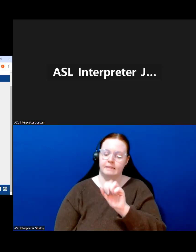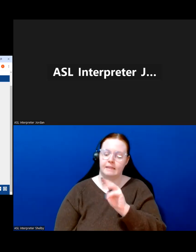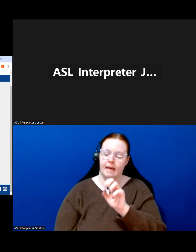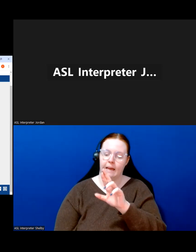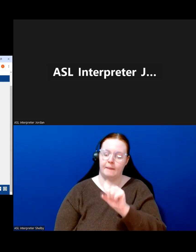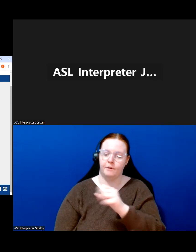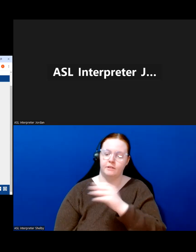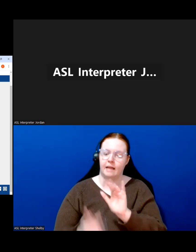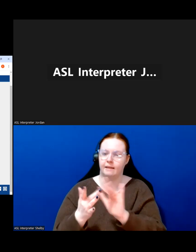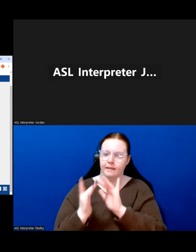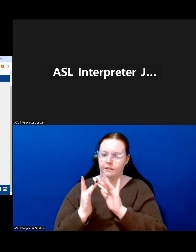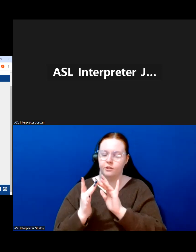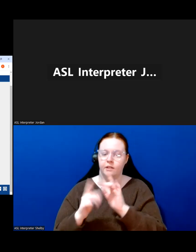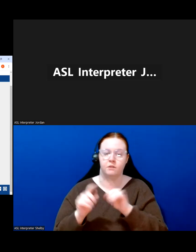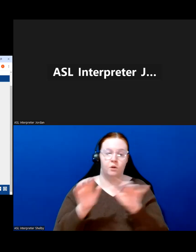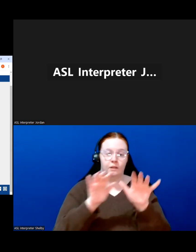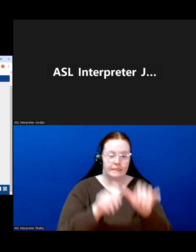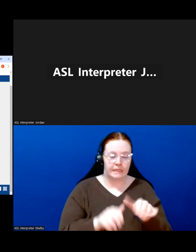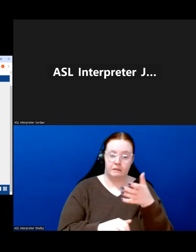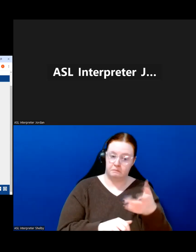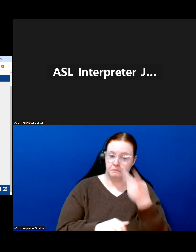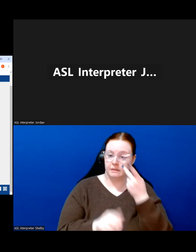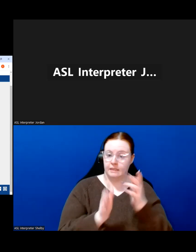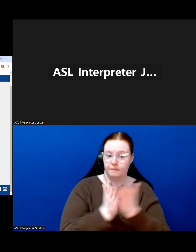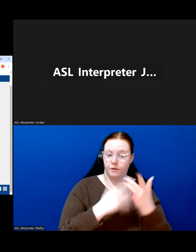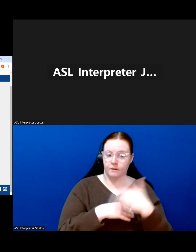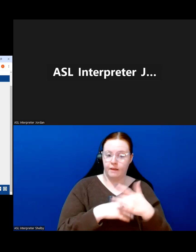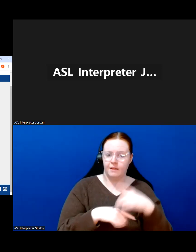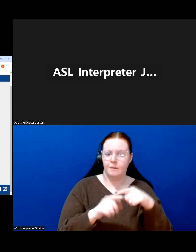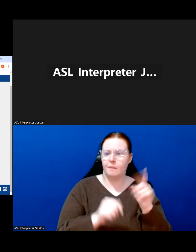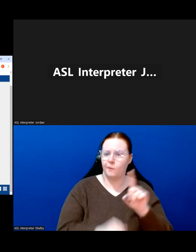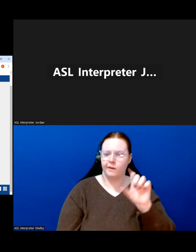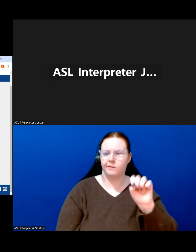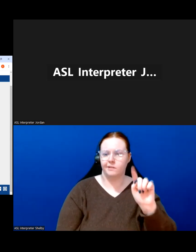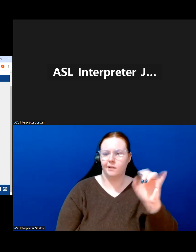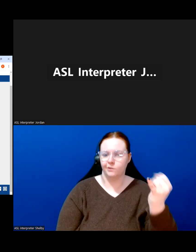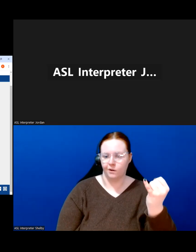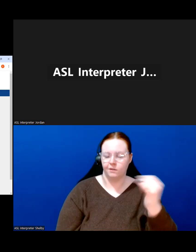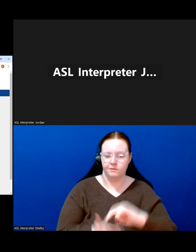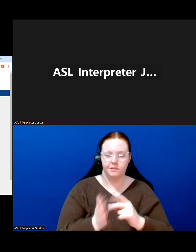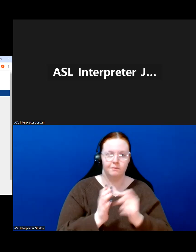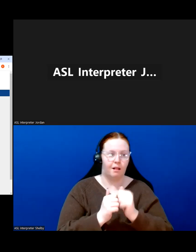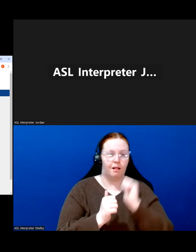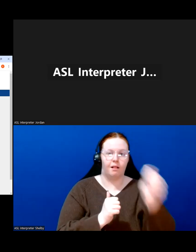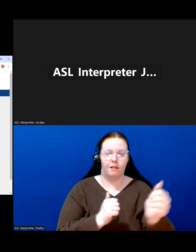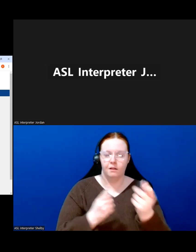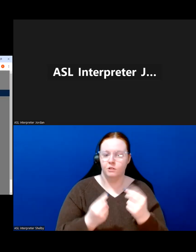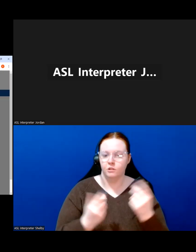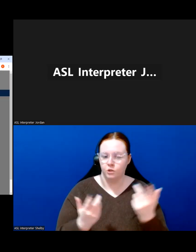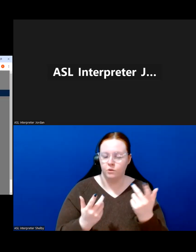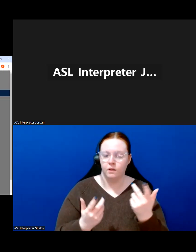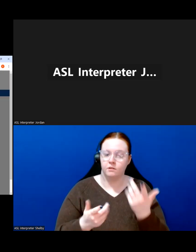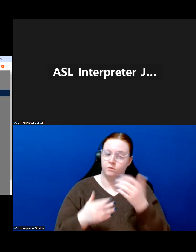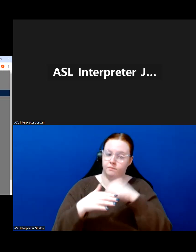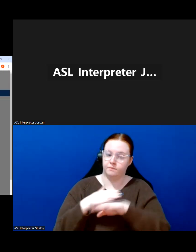the A.C. Hunter Public Library. So to place a hold, I would log into my account, which is at the very top